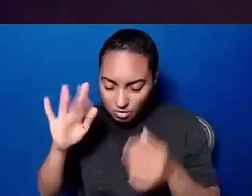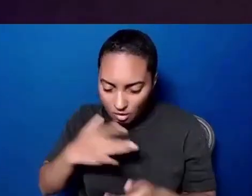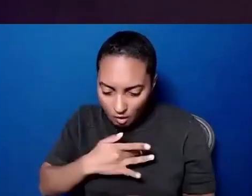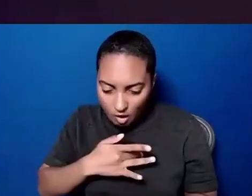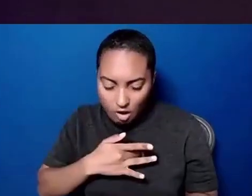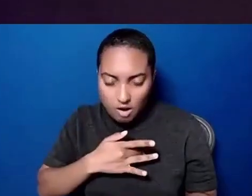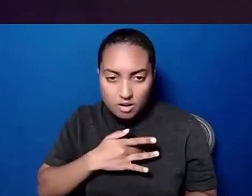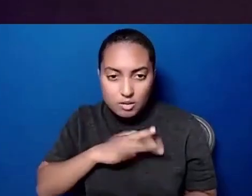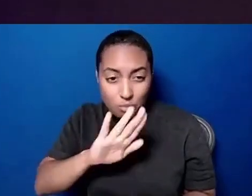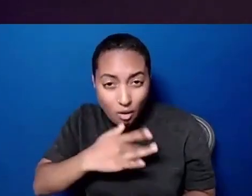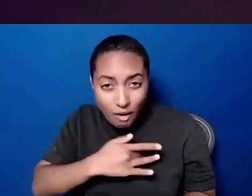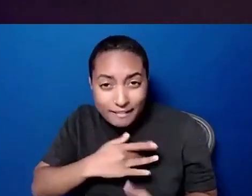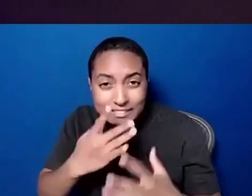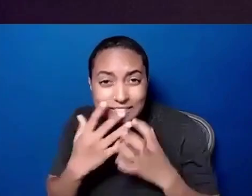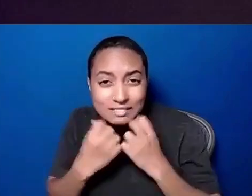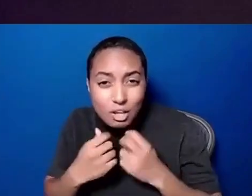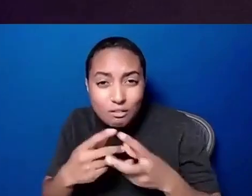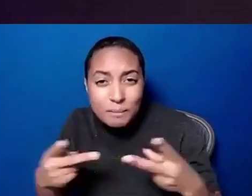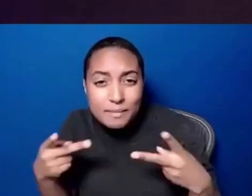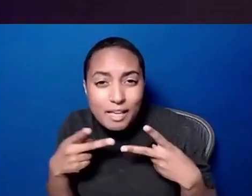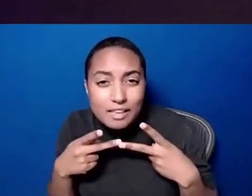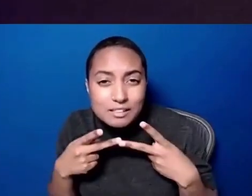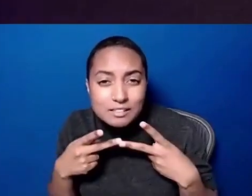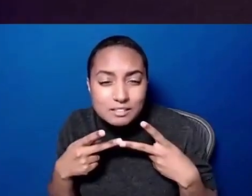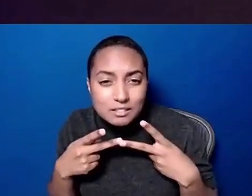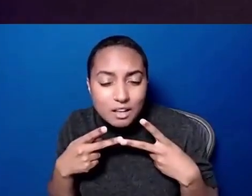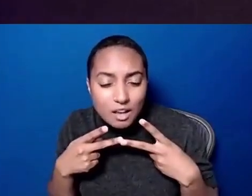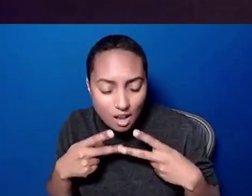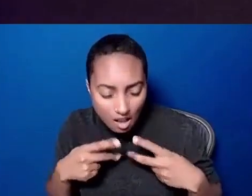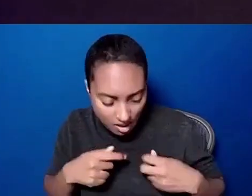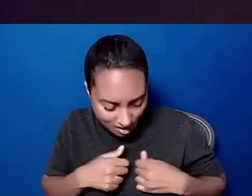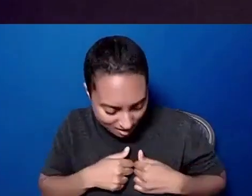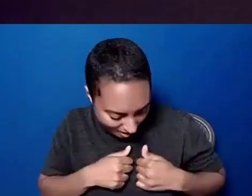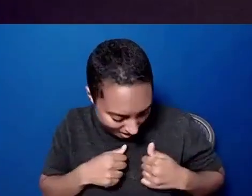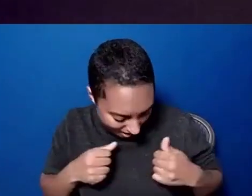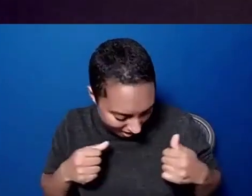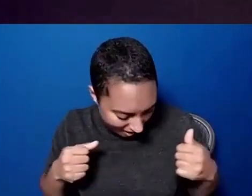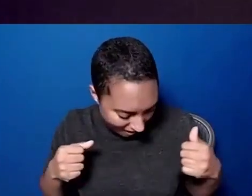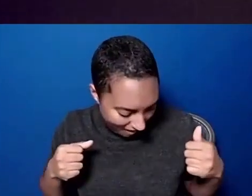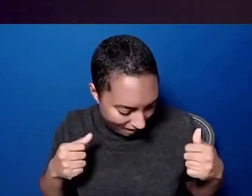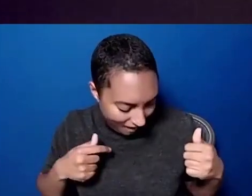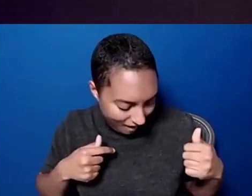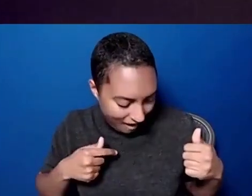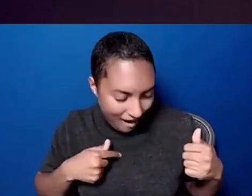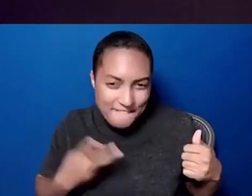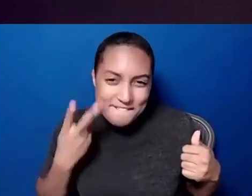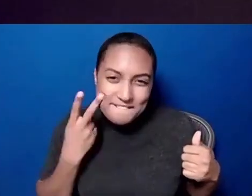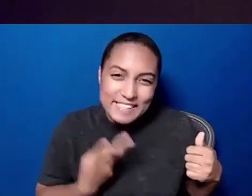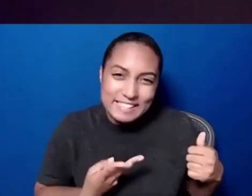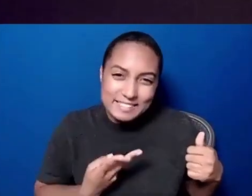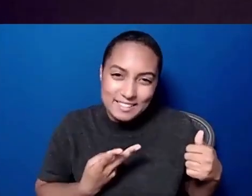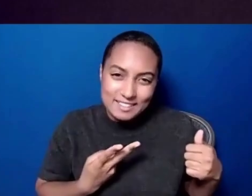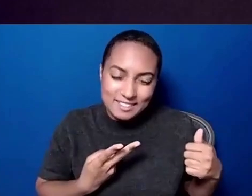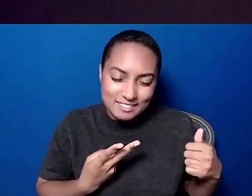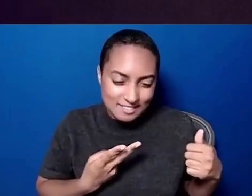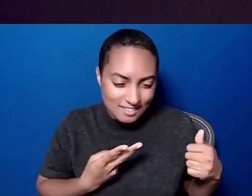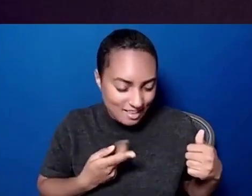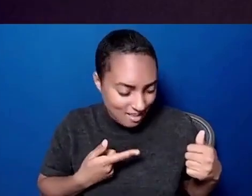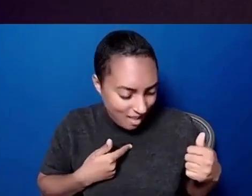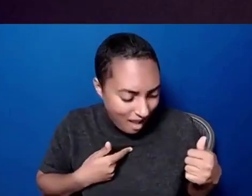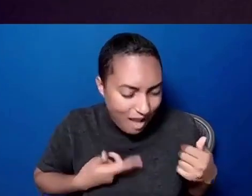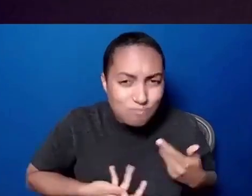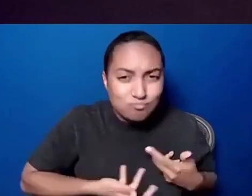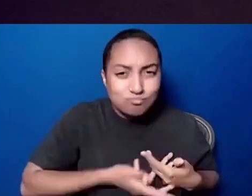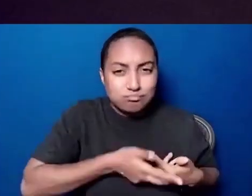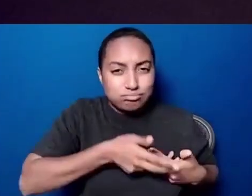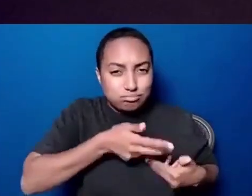place where you can go and visit and spend time with yourself. A